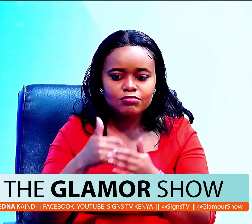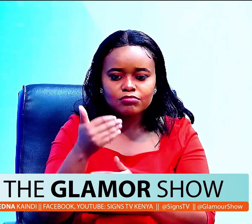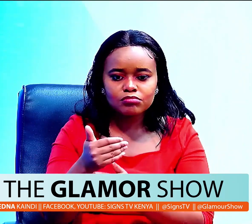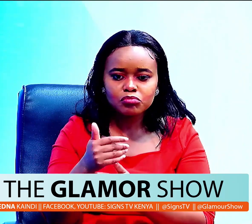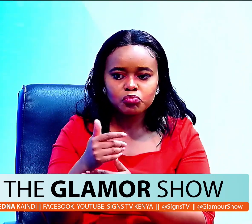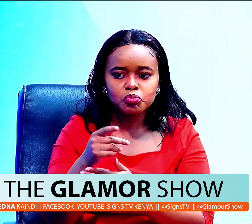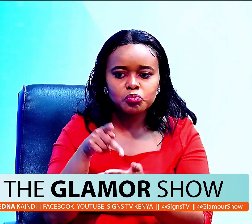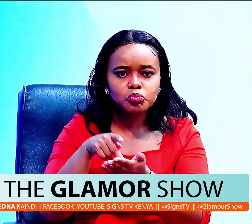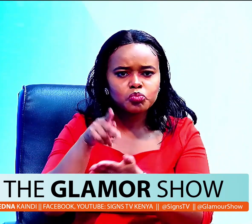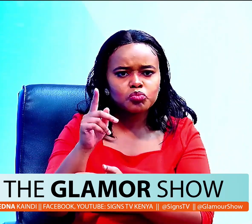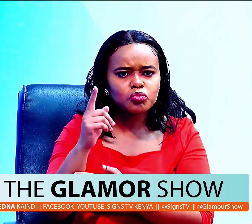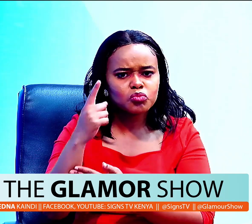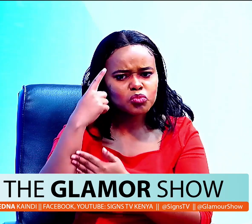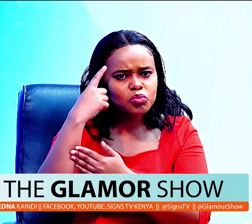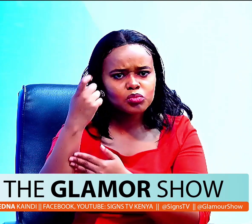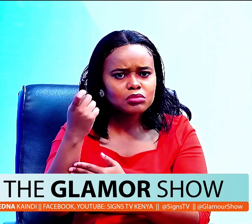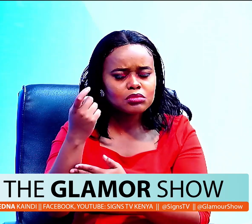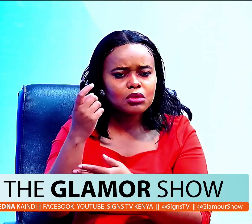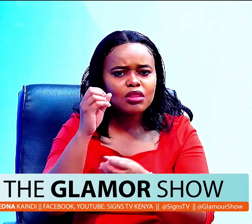on them,